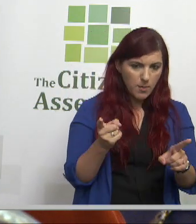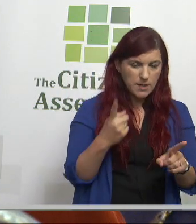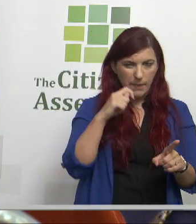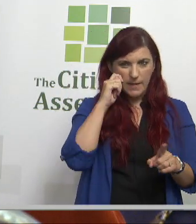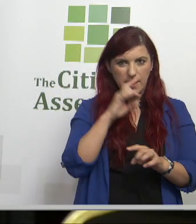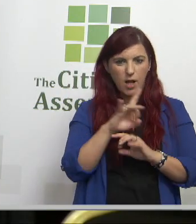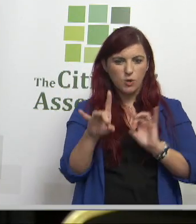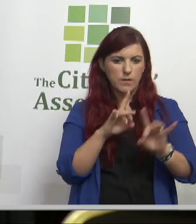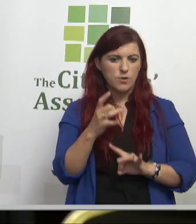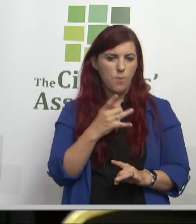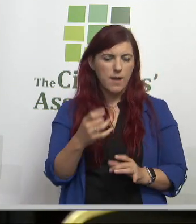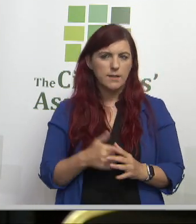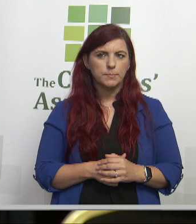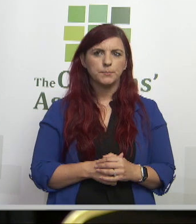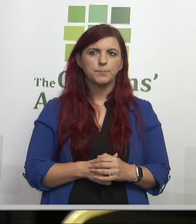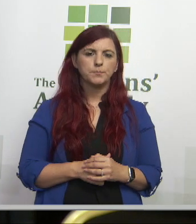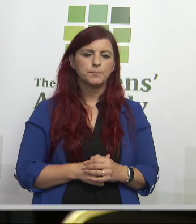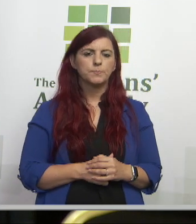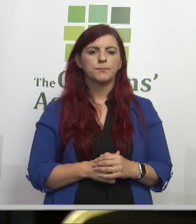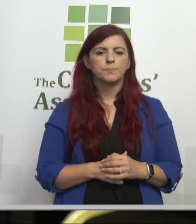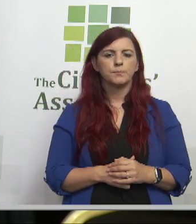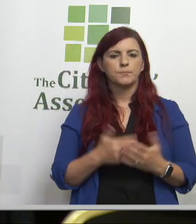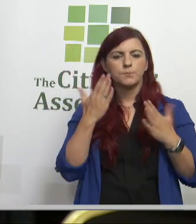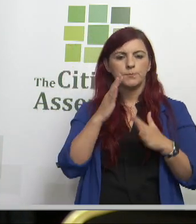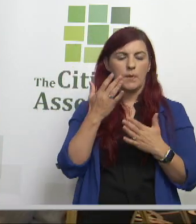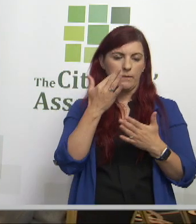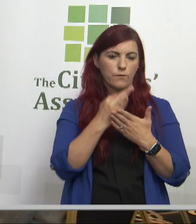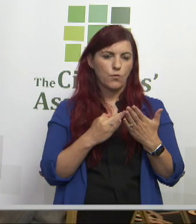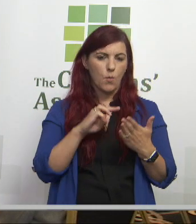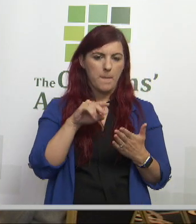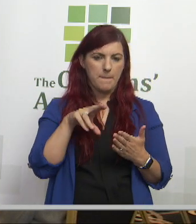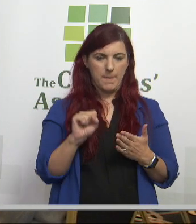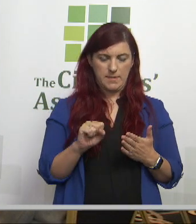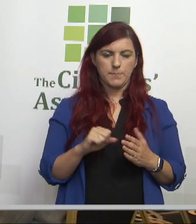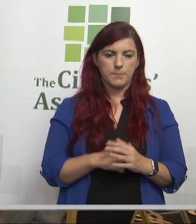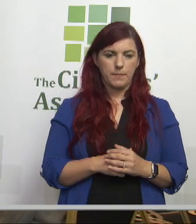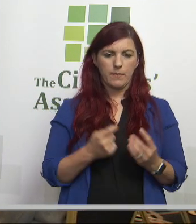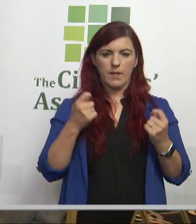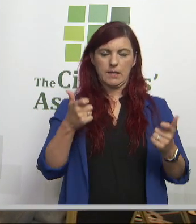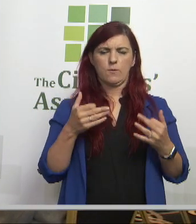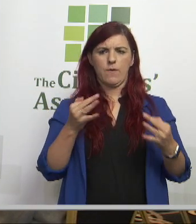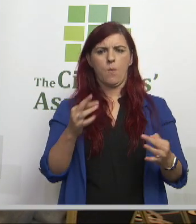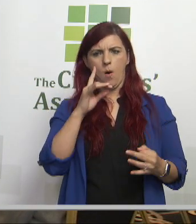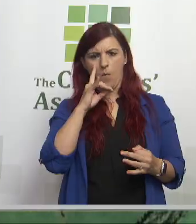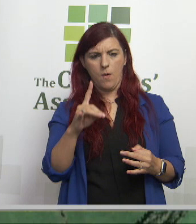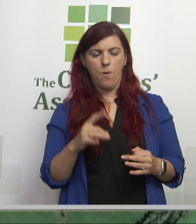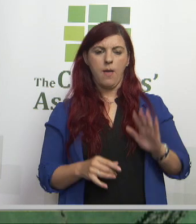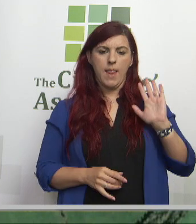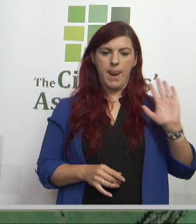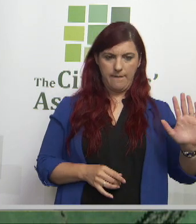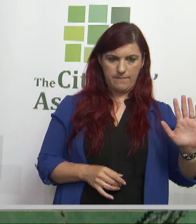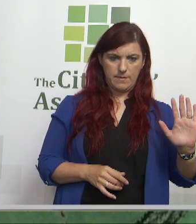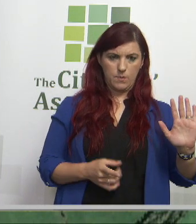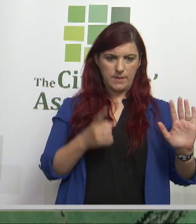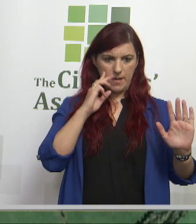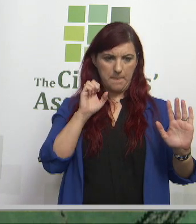at. So I'm going to show you a few maps here. So here we are. This is easy to follow, I hope. So on the left, you can see the map